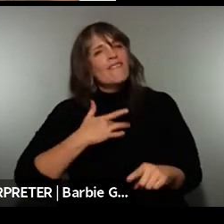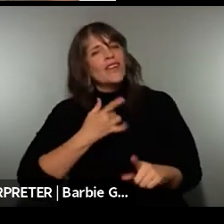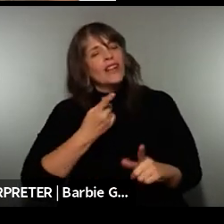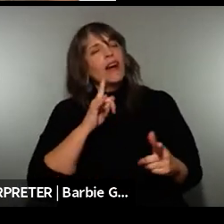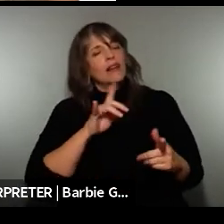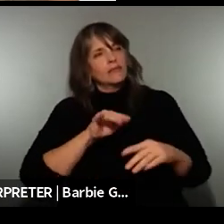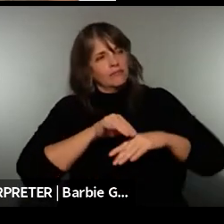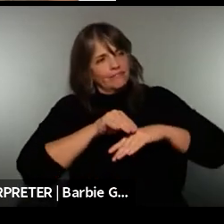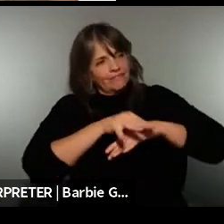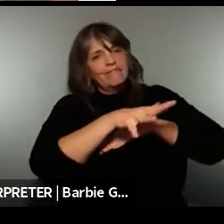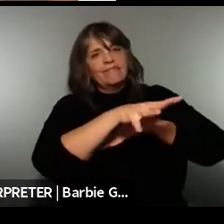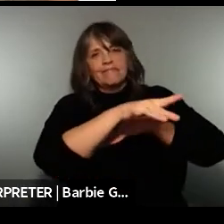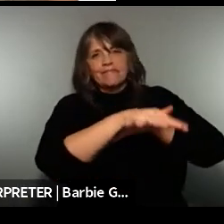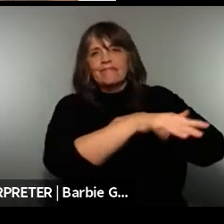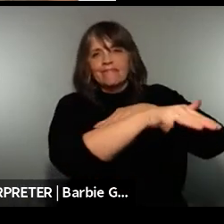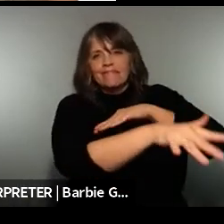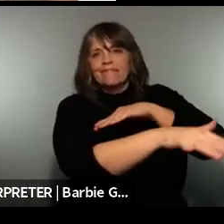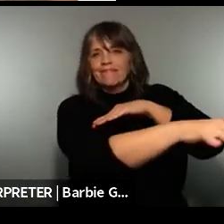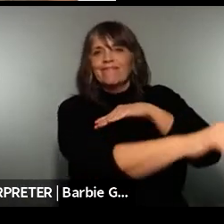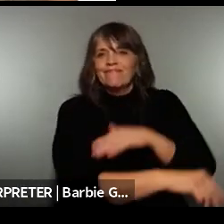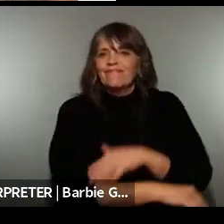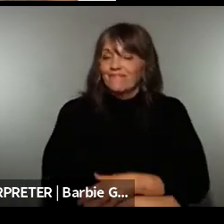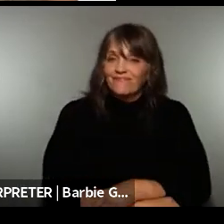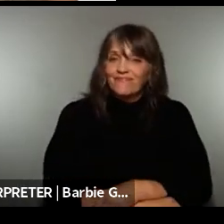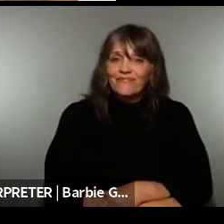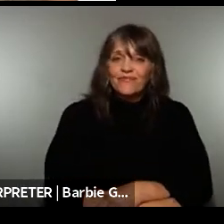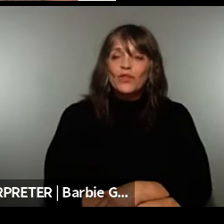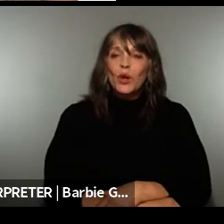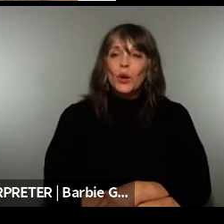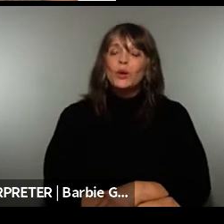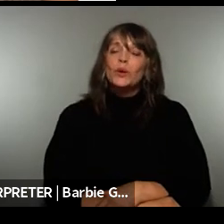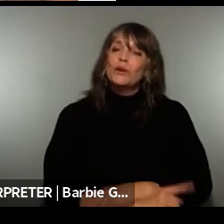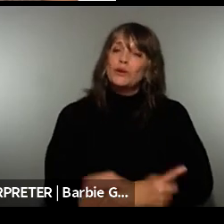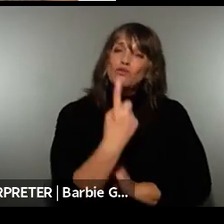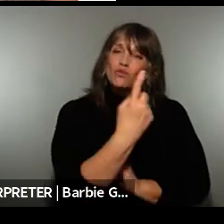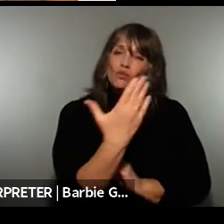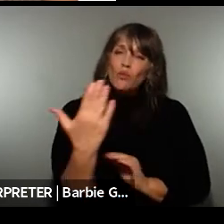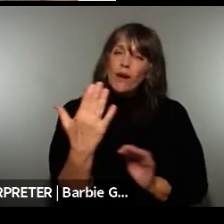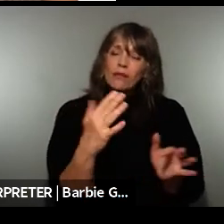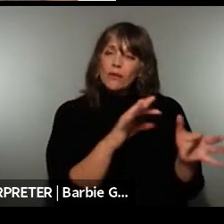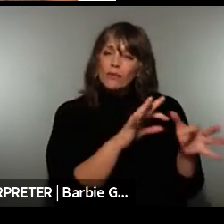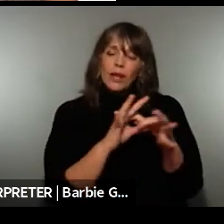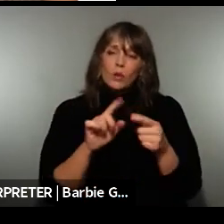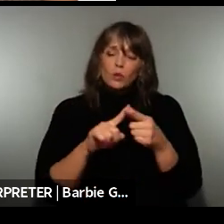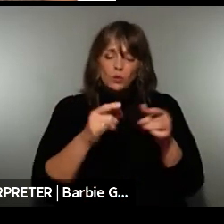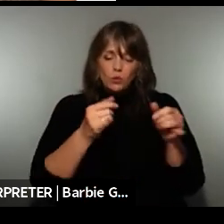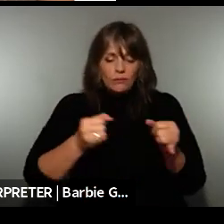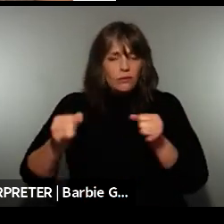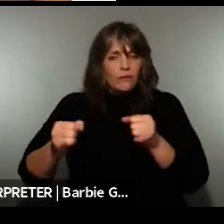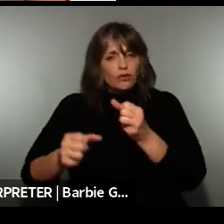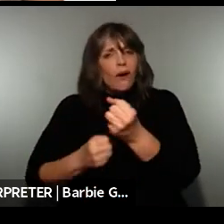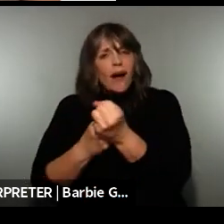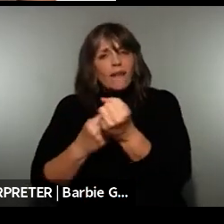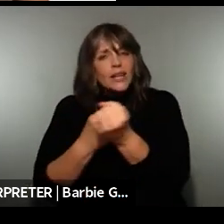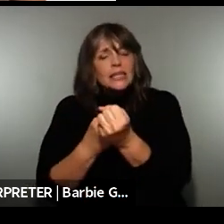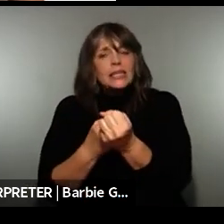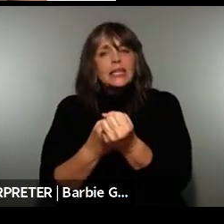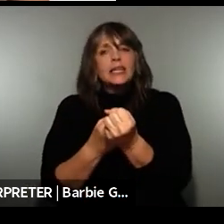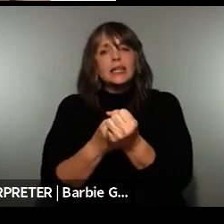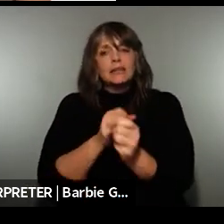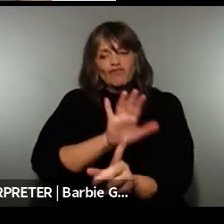And one of the things that sort of goes along with individual advocacy, part of